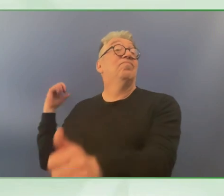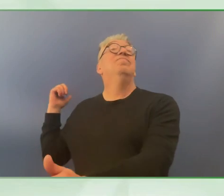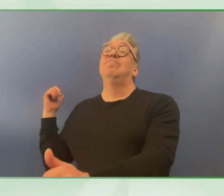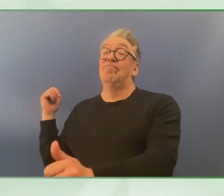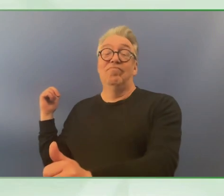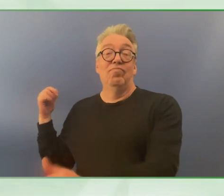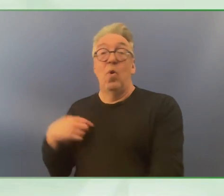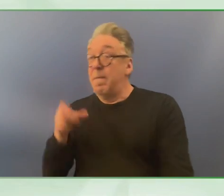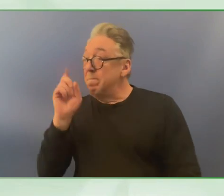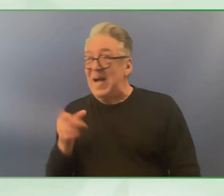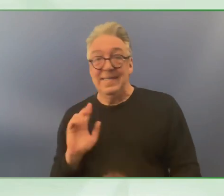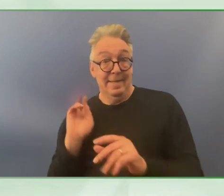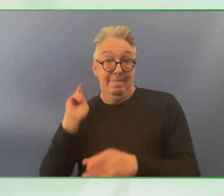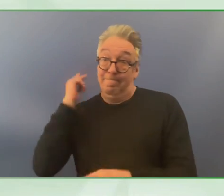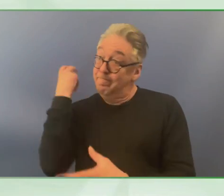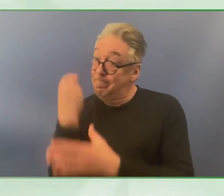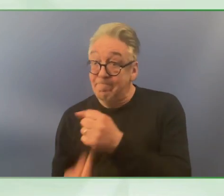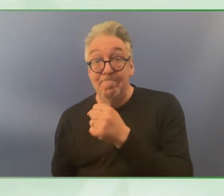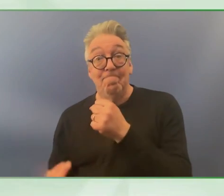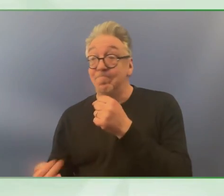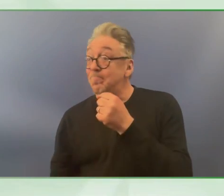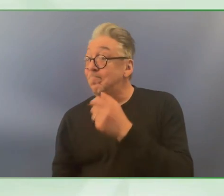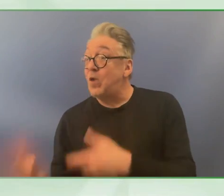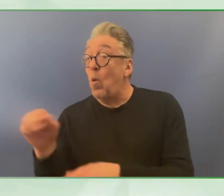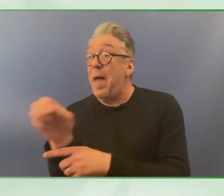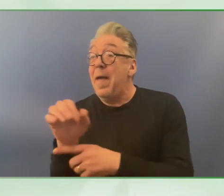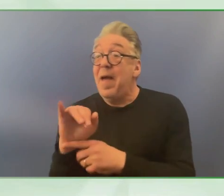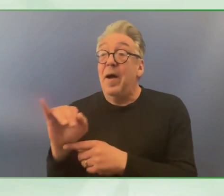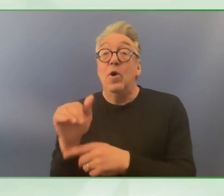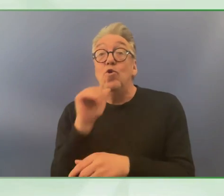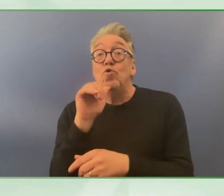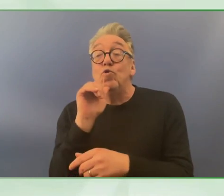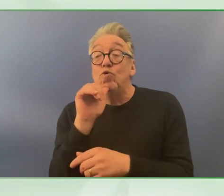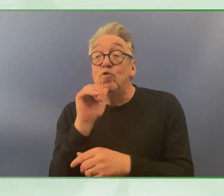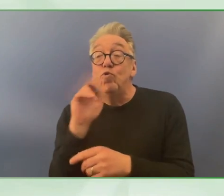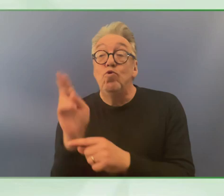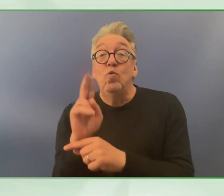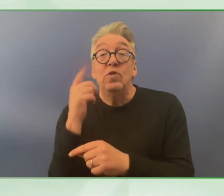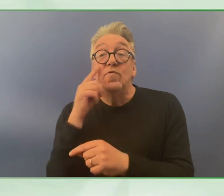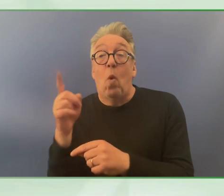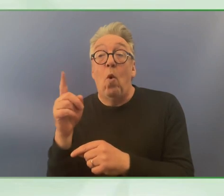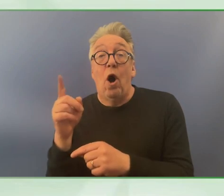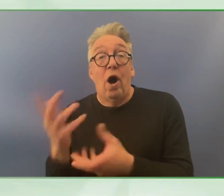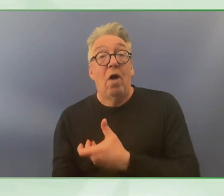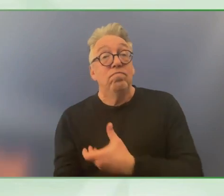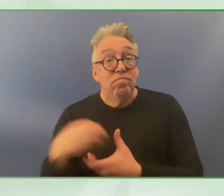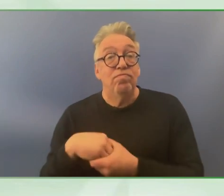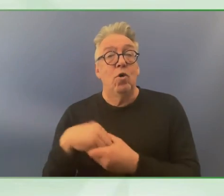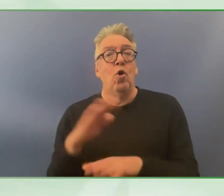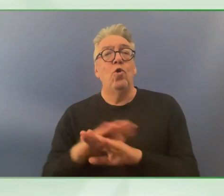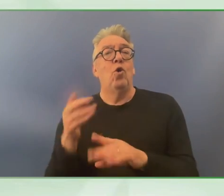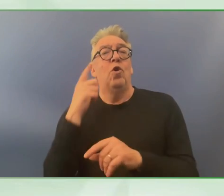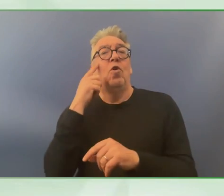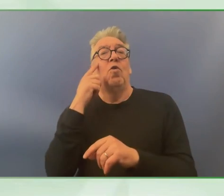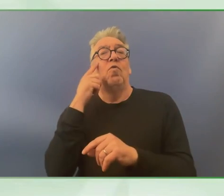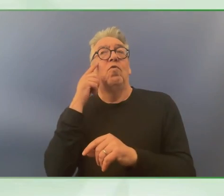how it works, how to make it inclusive, to not build new barriers, and also how to make an opportunity of